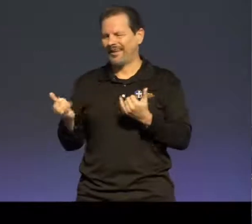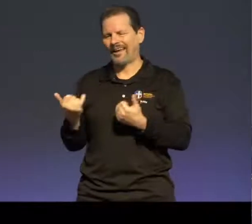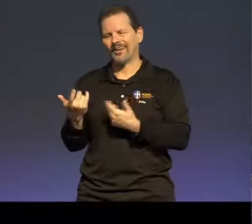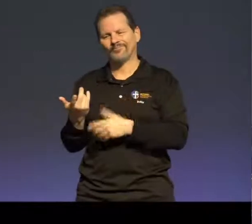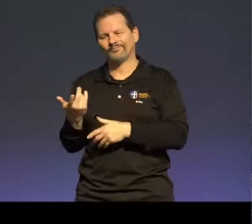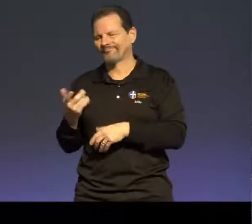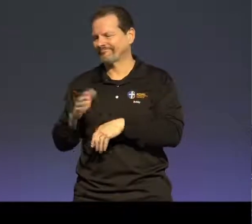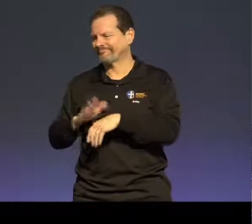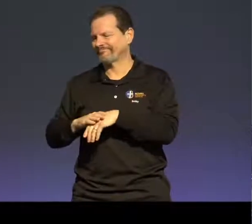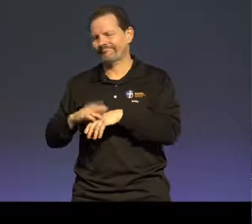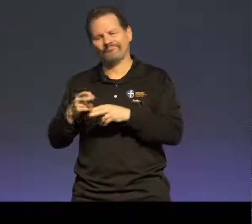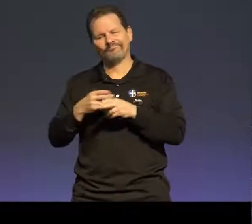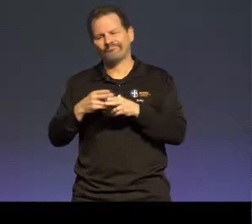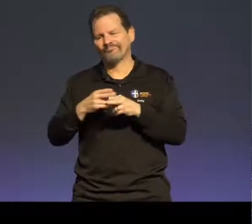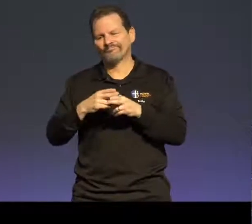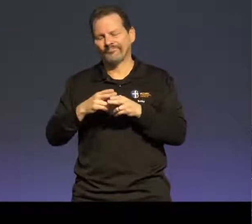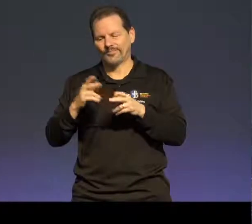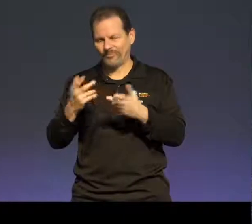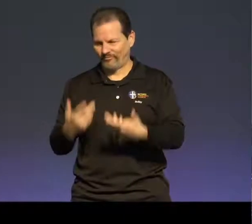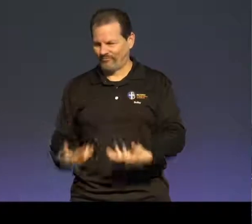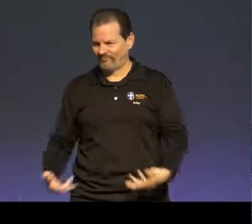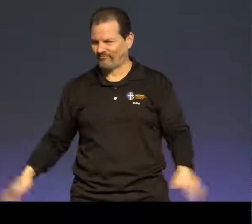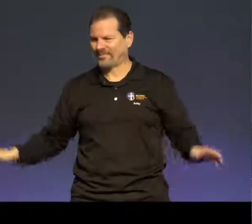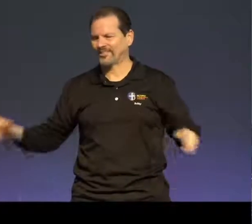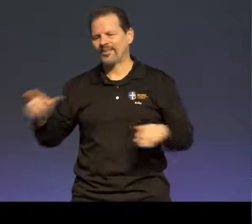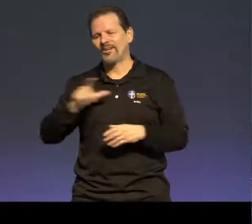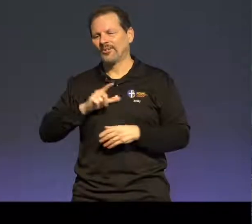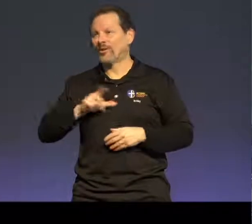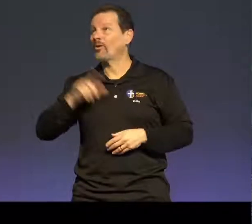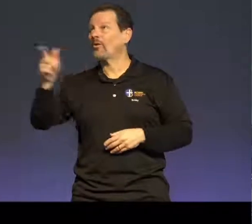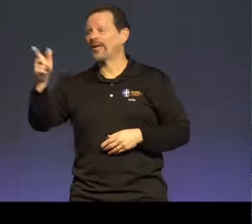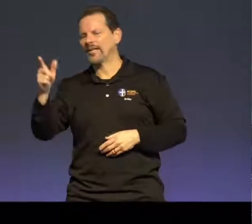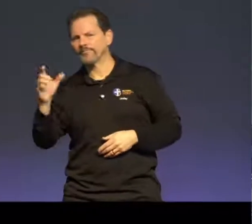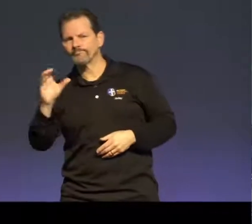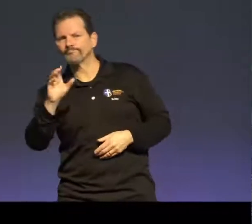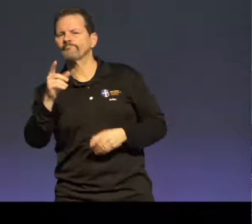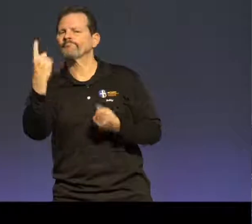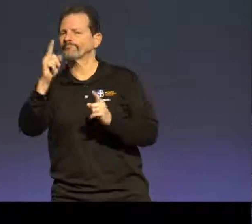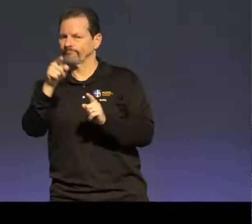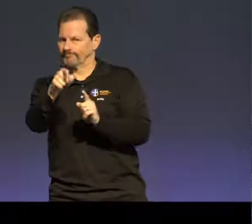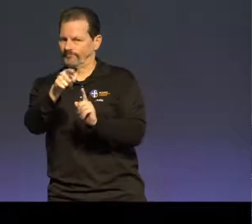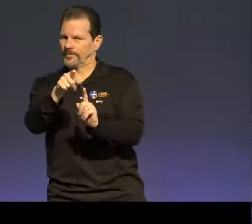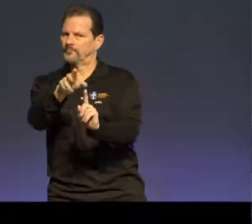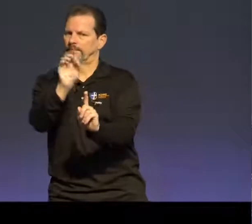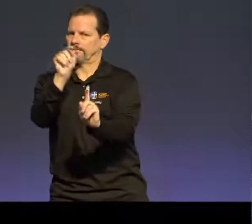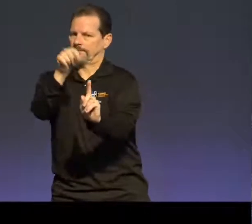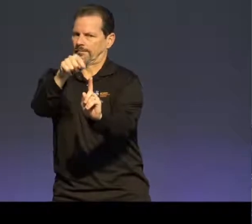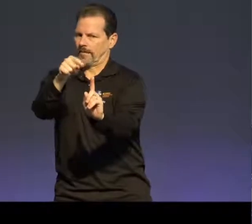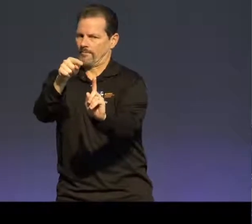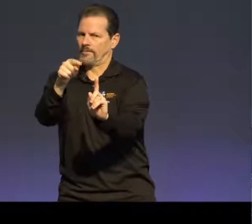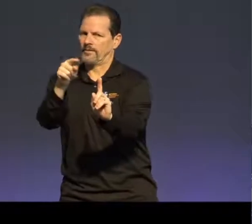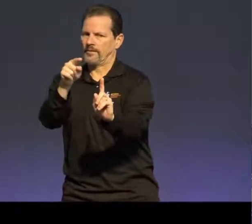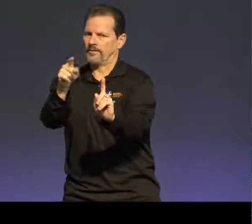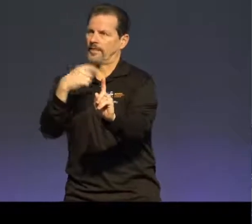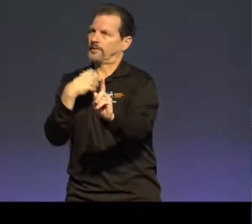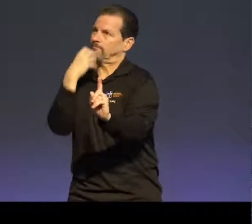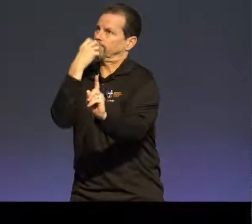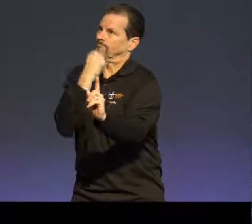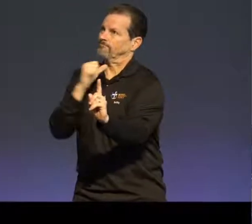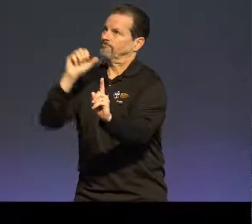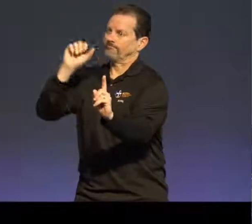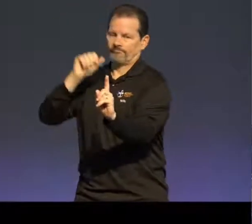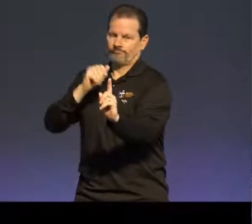continue. The Lord has sought out a man after his own heart, and the Lord has commanded him to be prince over his people because you have not